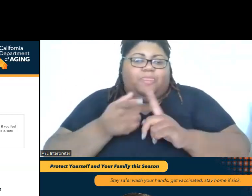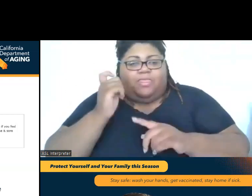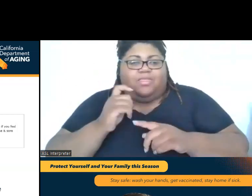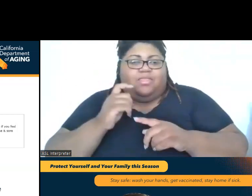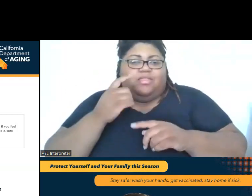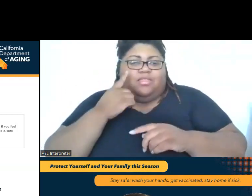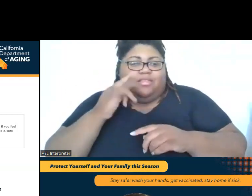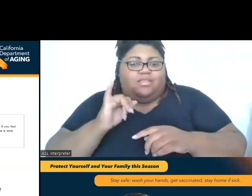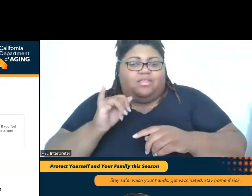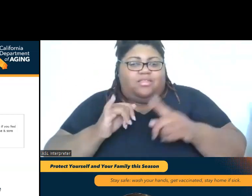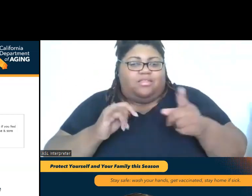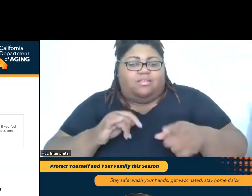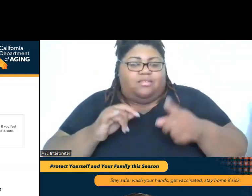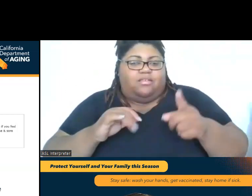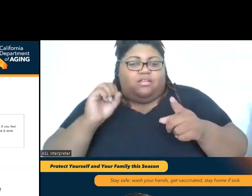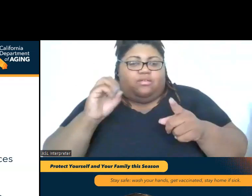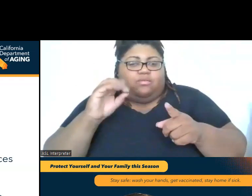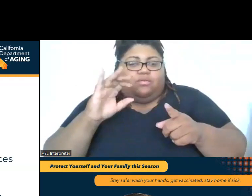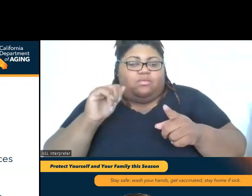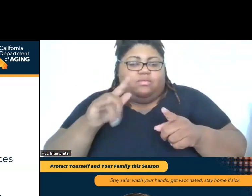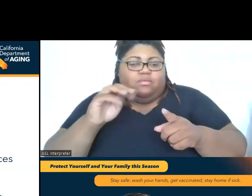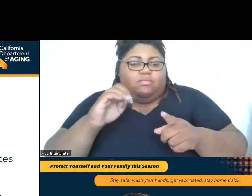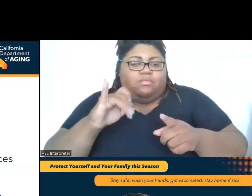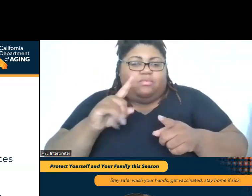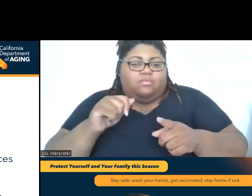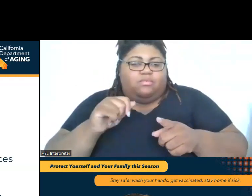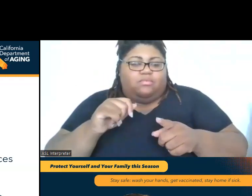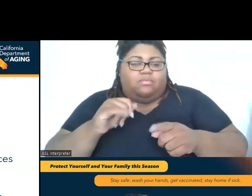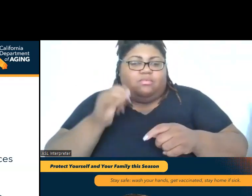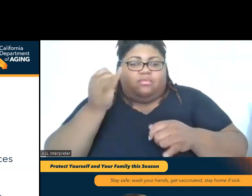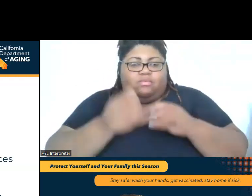media looks like. And then let's go to one more slide.